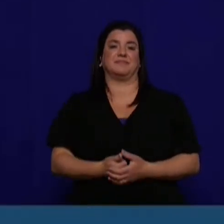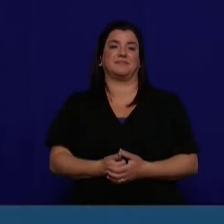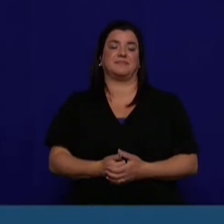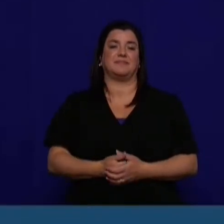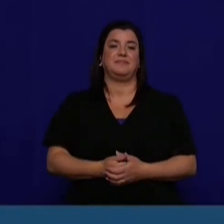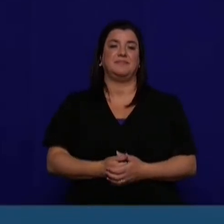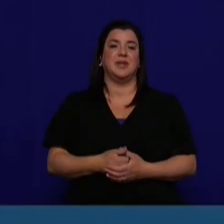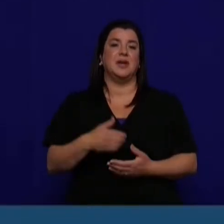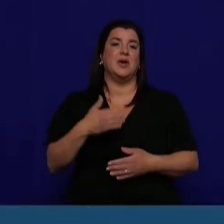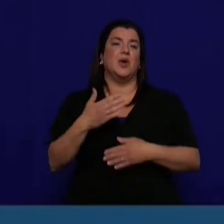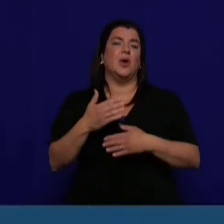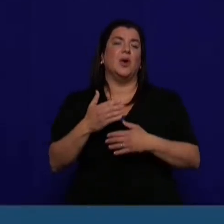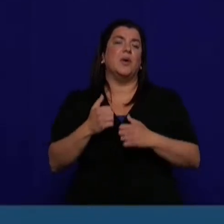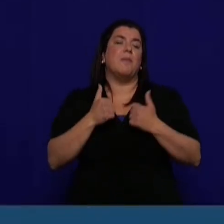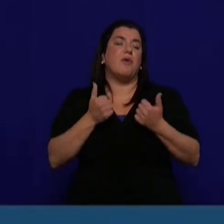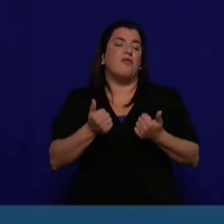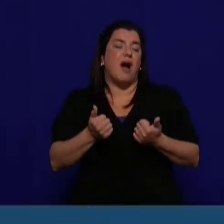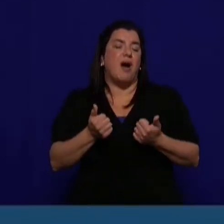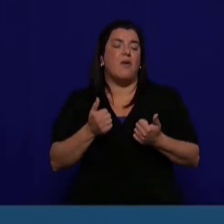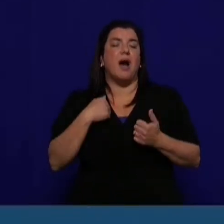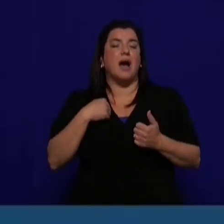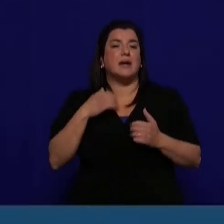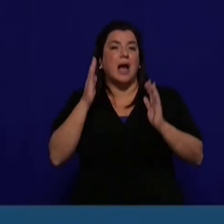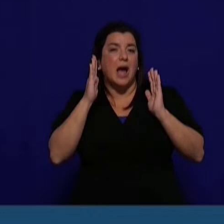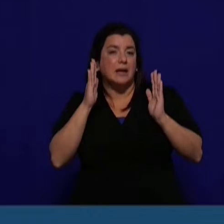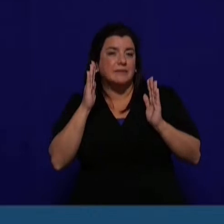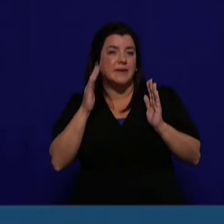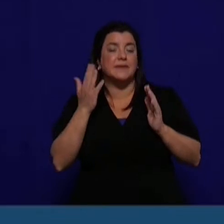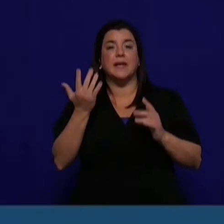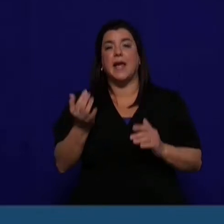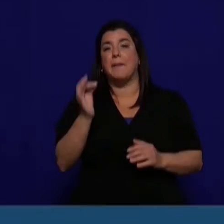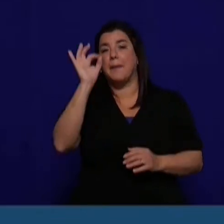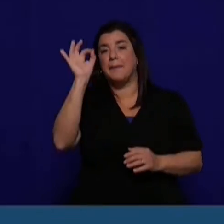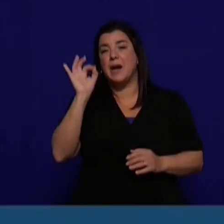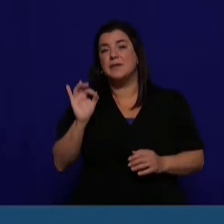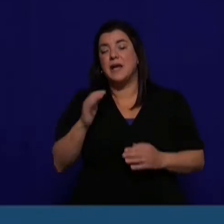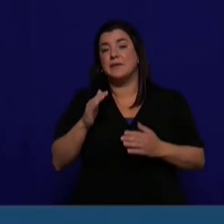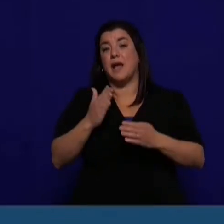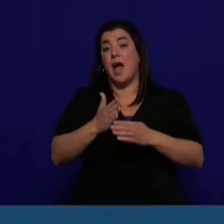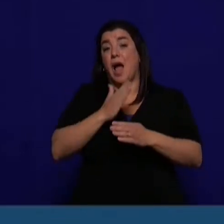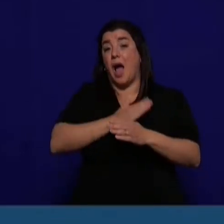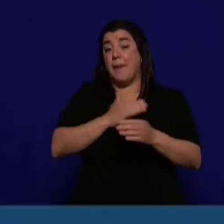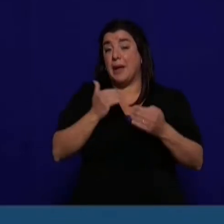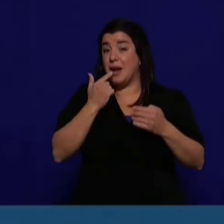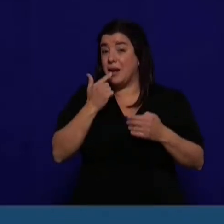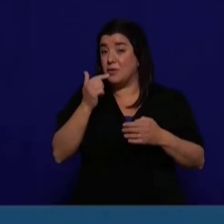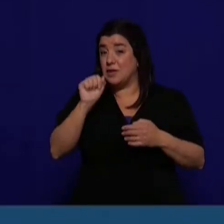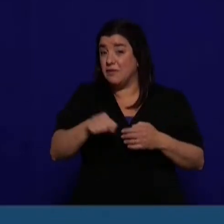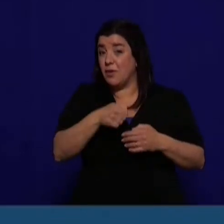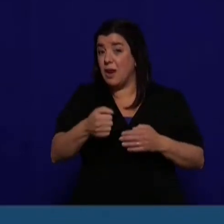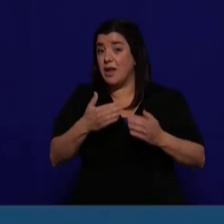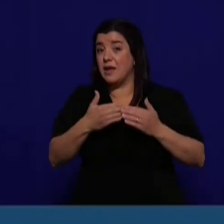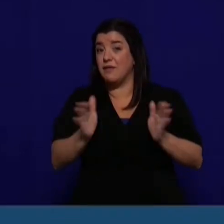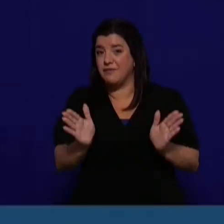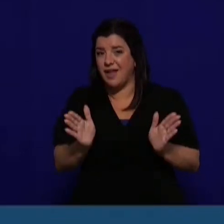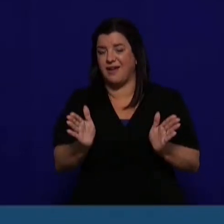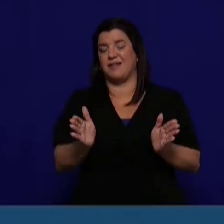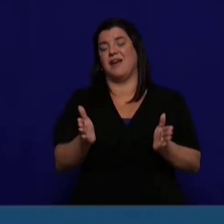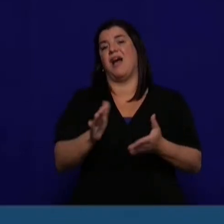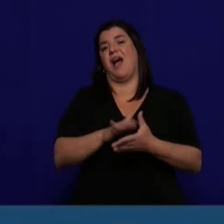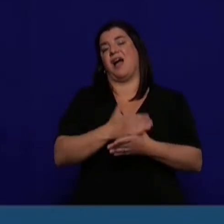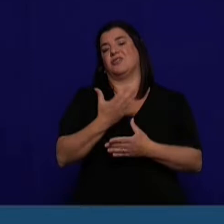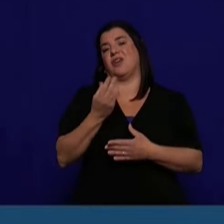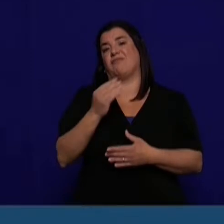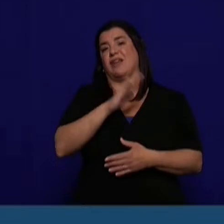nippruvaw innaqsu l-impatt ta' dan il-COVID fuq dawn l-anzjani li huma ħerqana ħafna biex jaraw lil qrabathom.